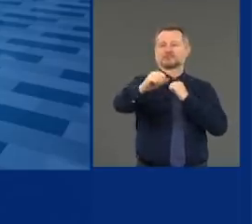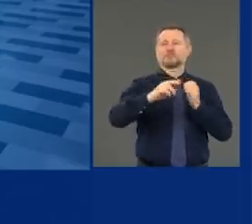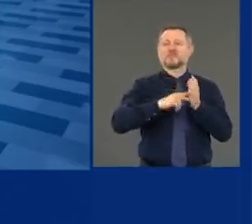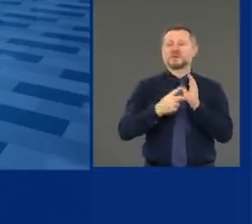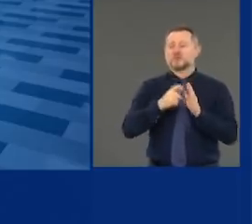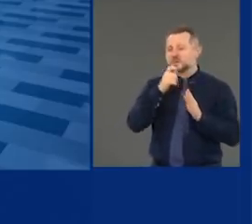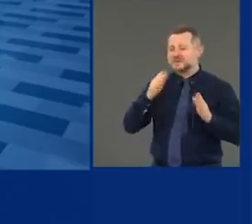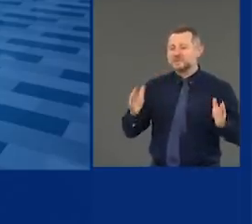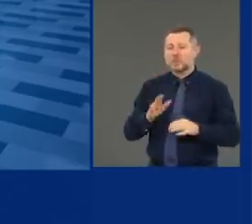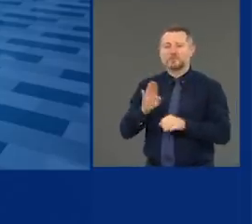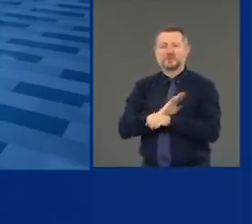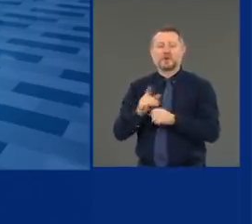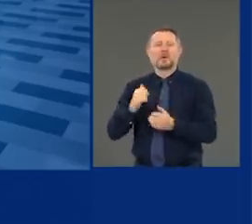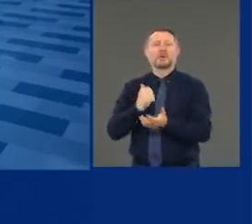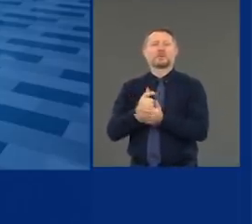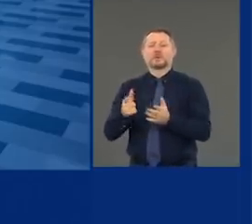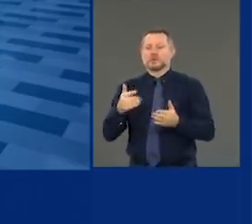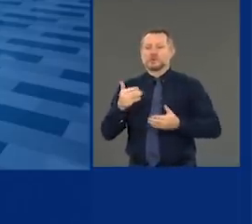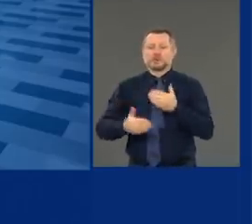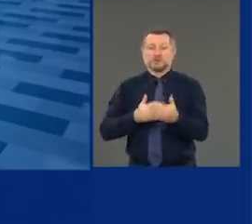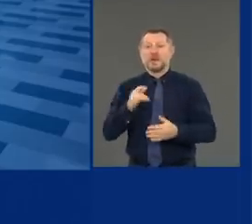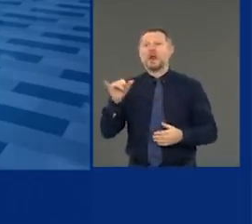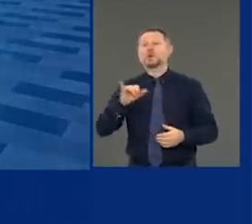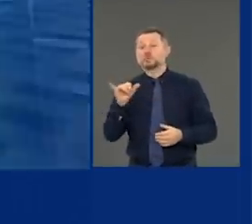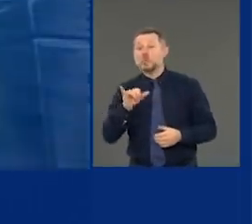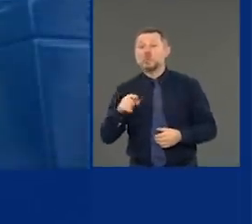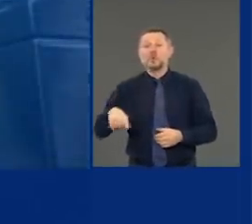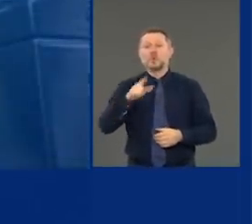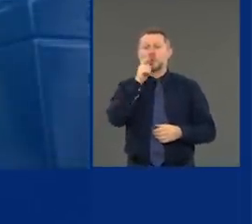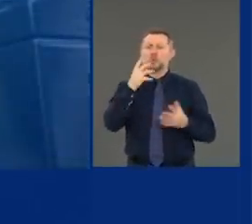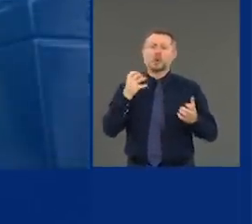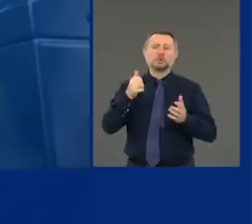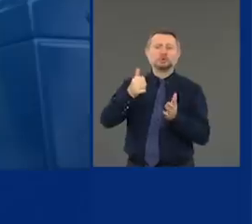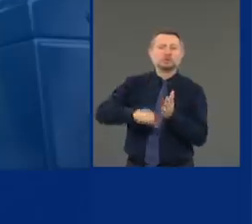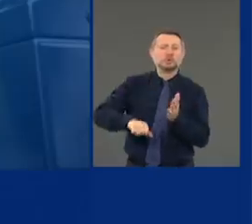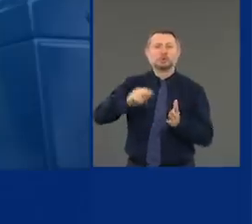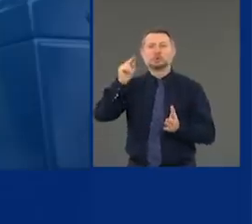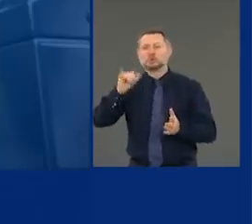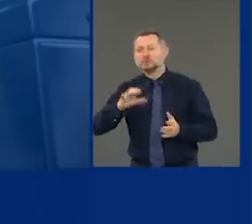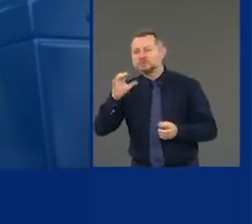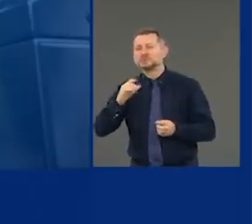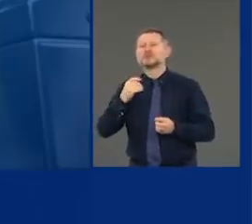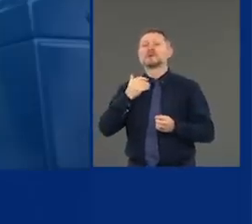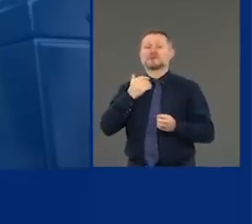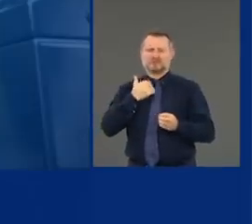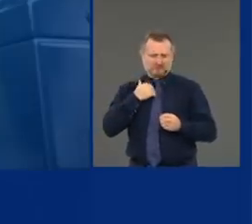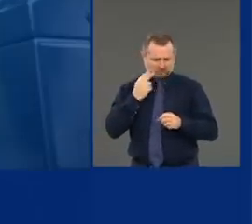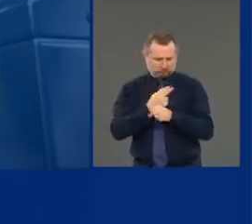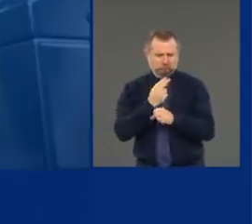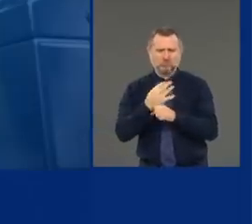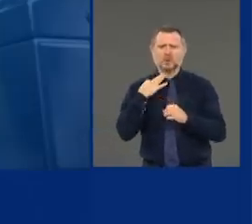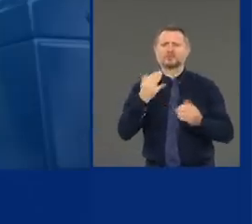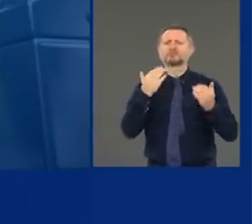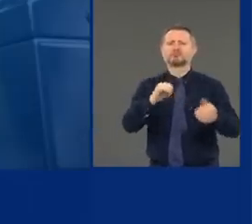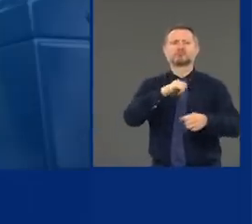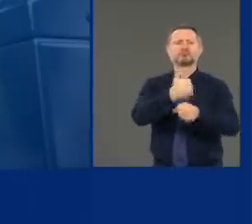going to restart elective surgery and ambulatory care in New York City. The MTA is